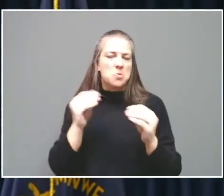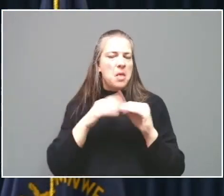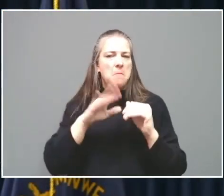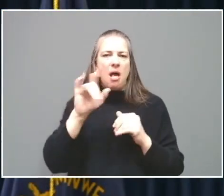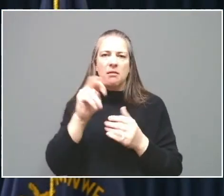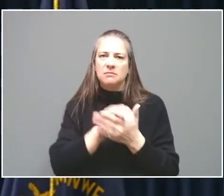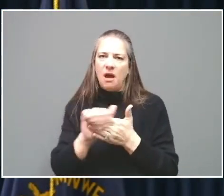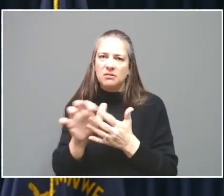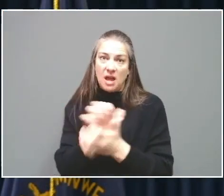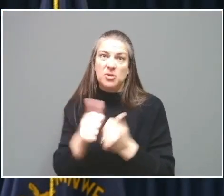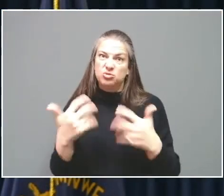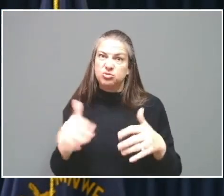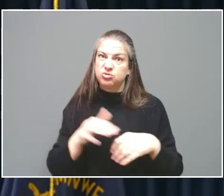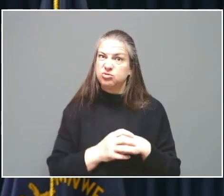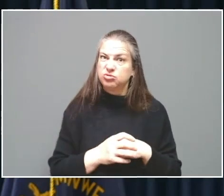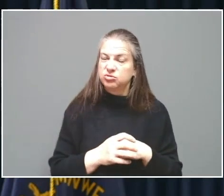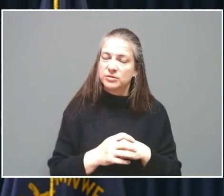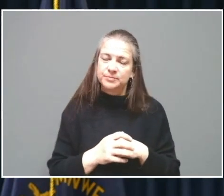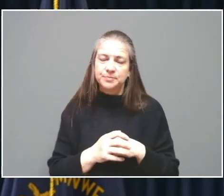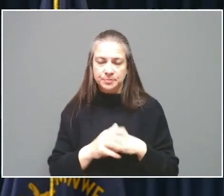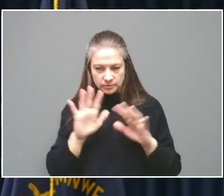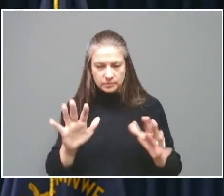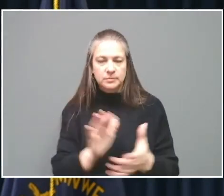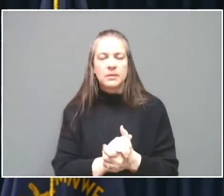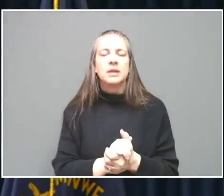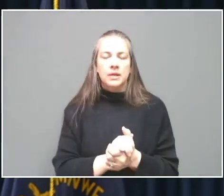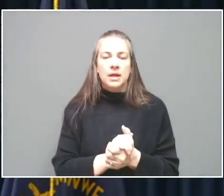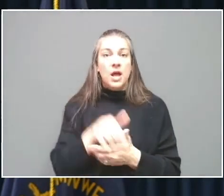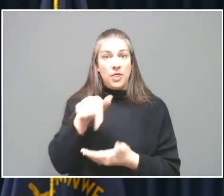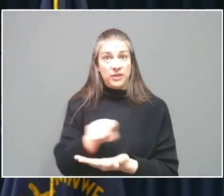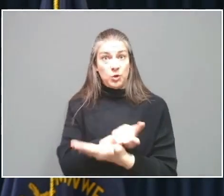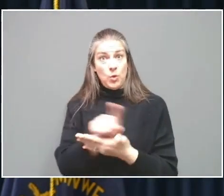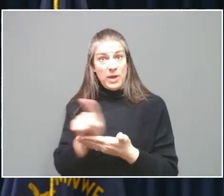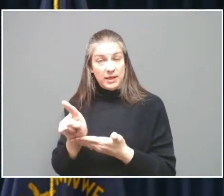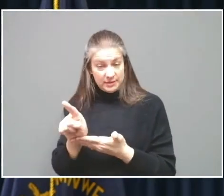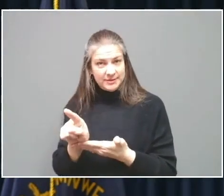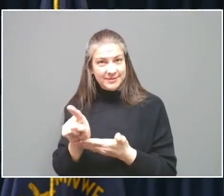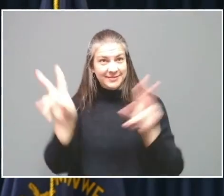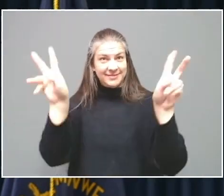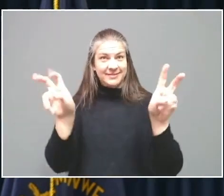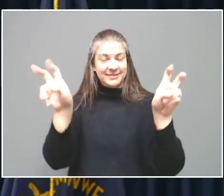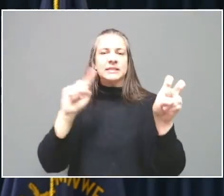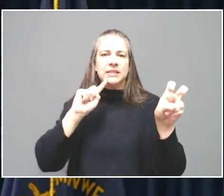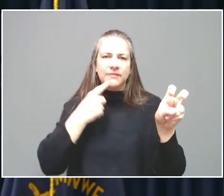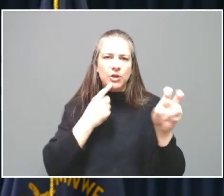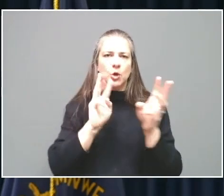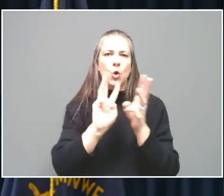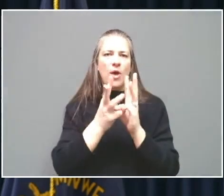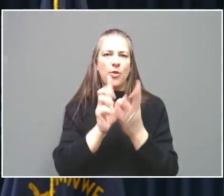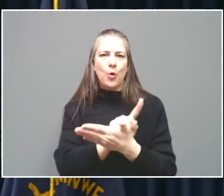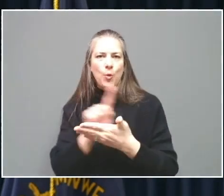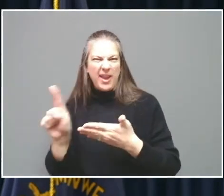All right. This week is also severe weather week. Kentucky has faced unimaginable challenges these last